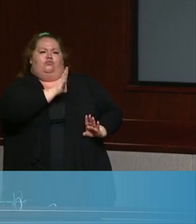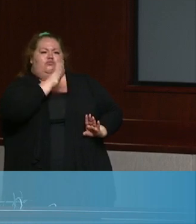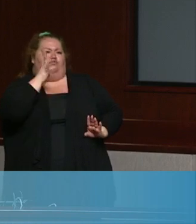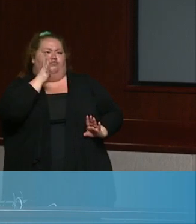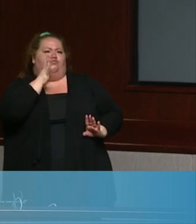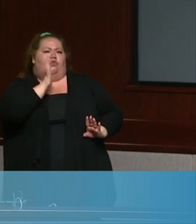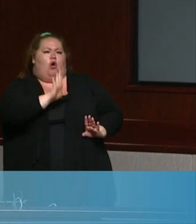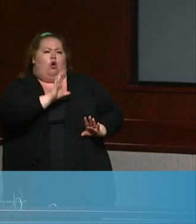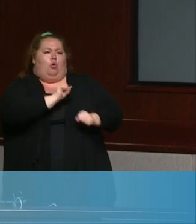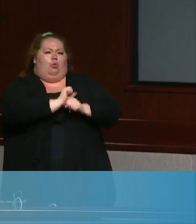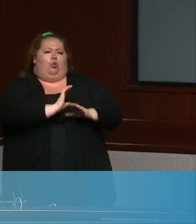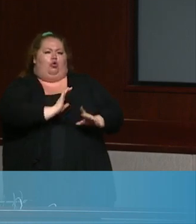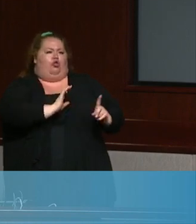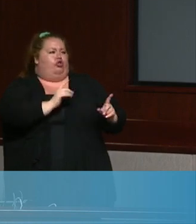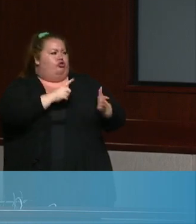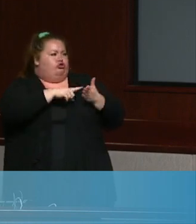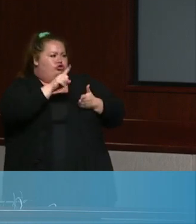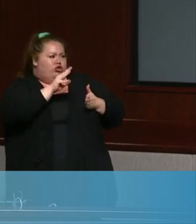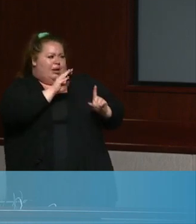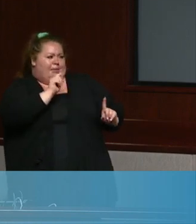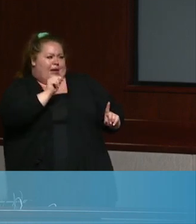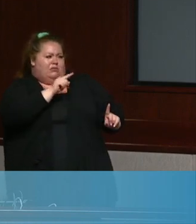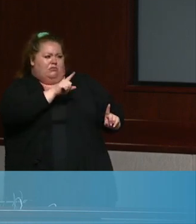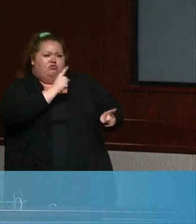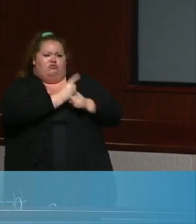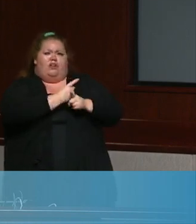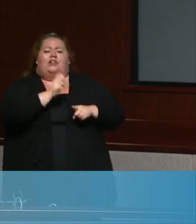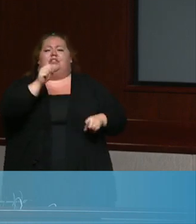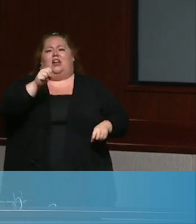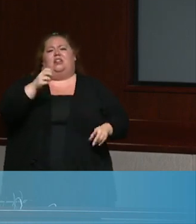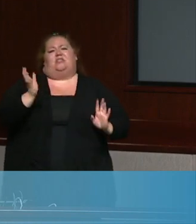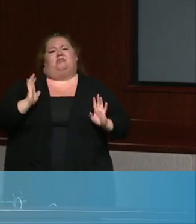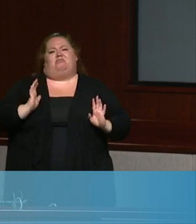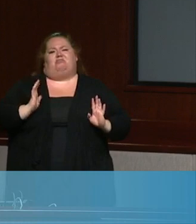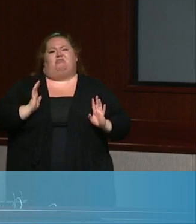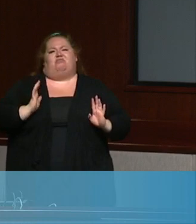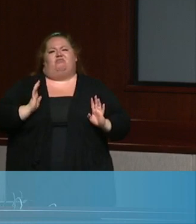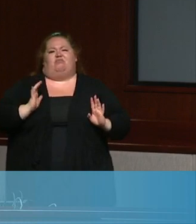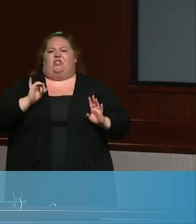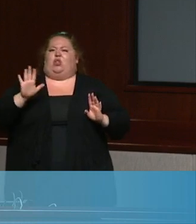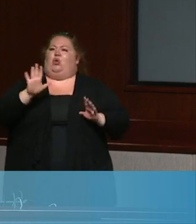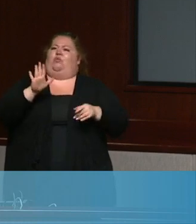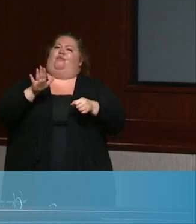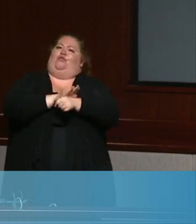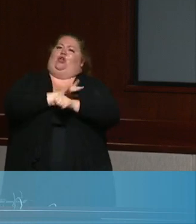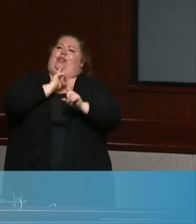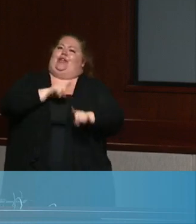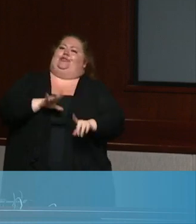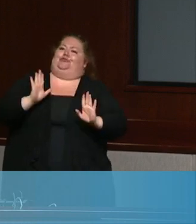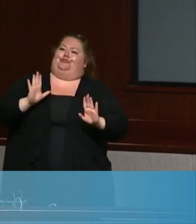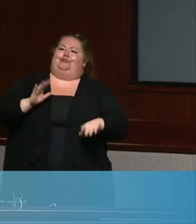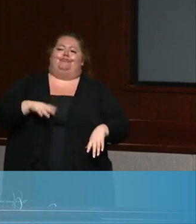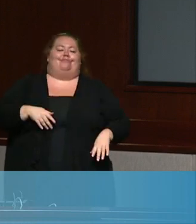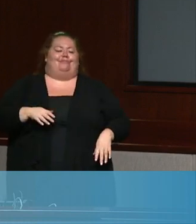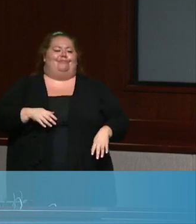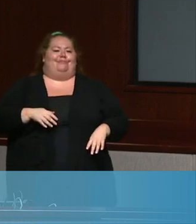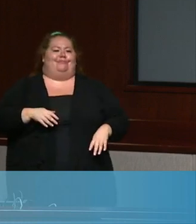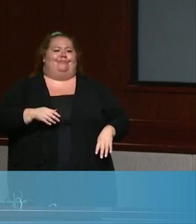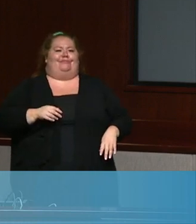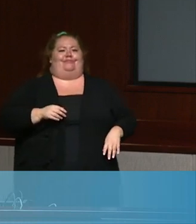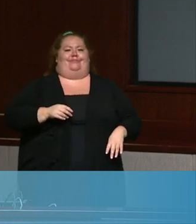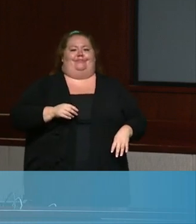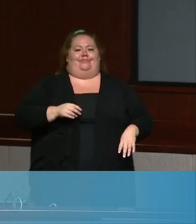I'm checking with Matt to make sure. Yeah. Oh, so that, I think that completes the full answer to your question, but if you have more, let me know.